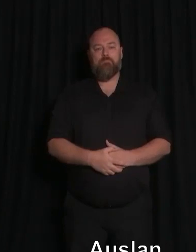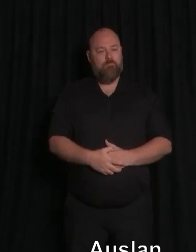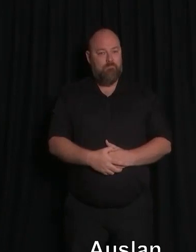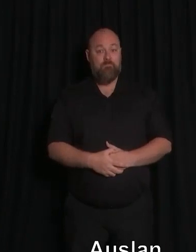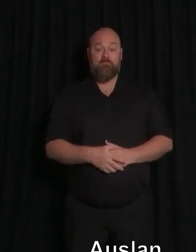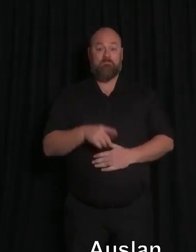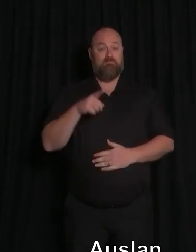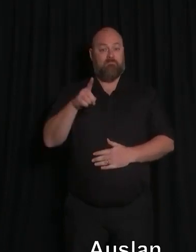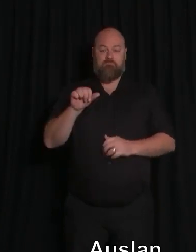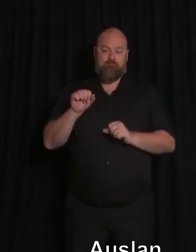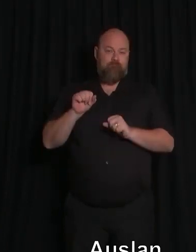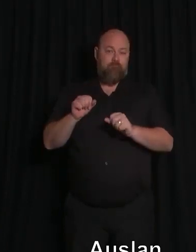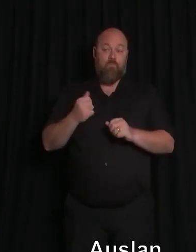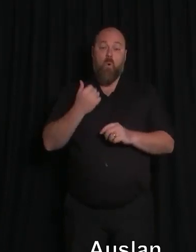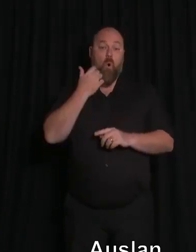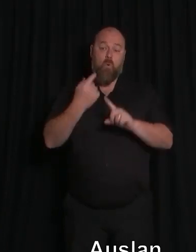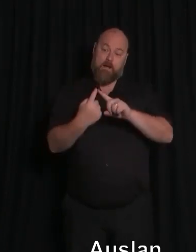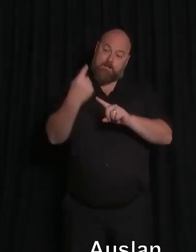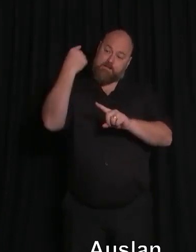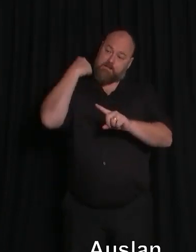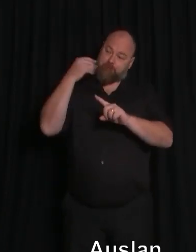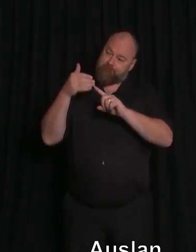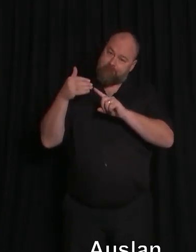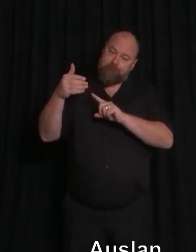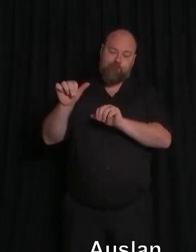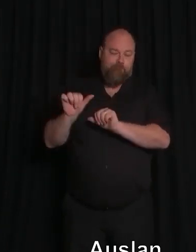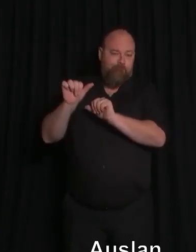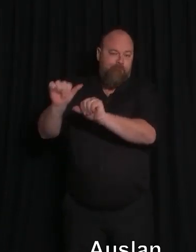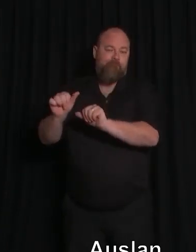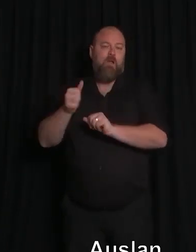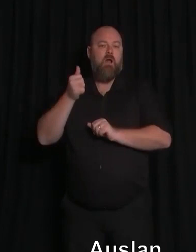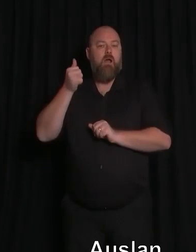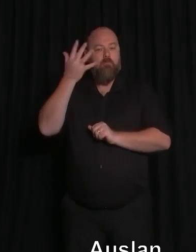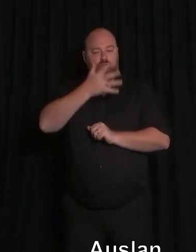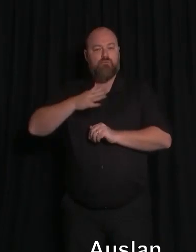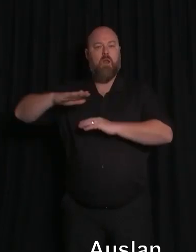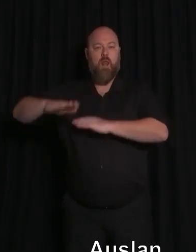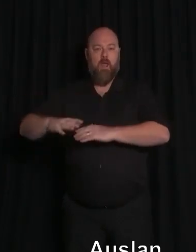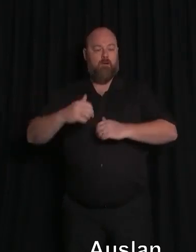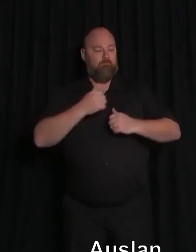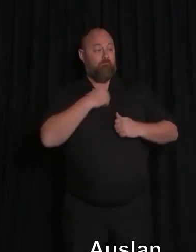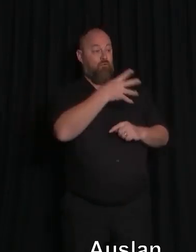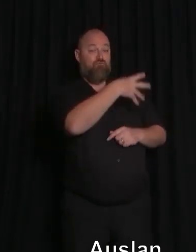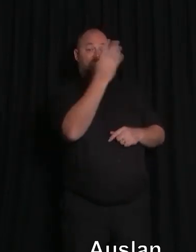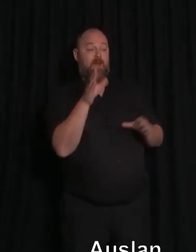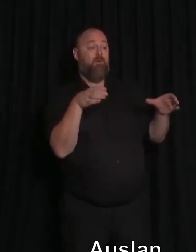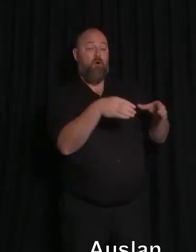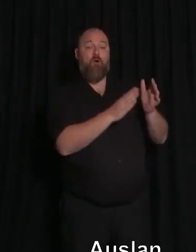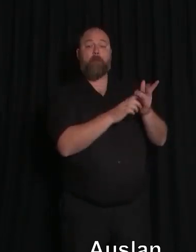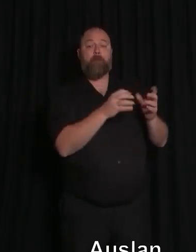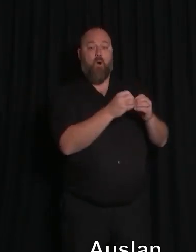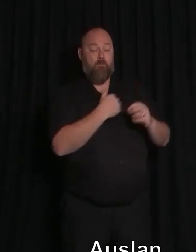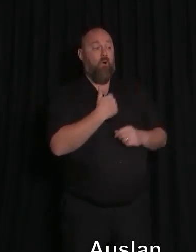Always was, always will be Aboriginal lands. To our rainbow mob,